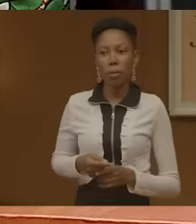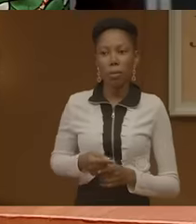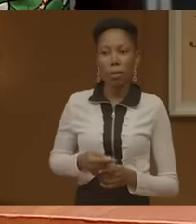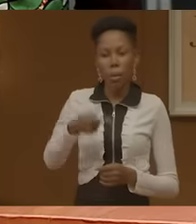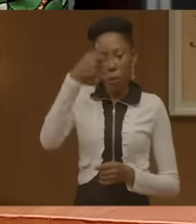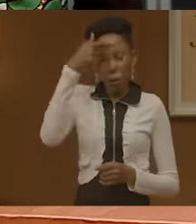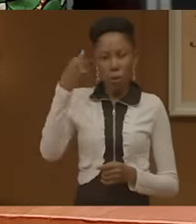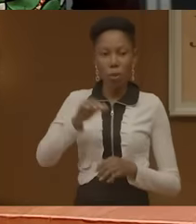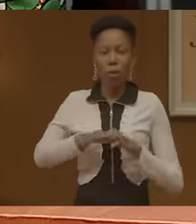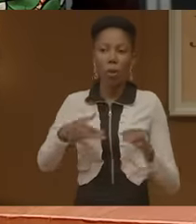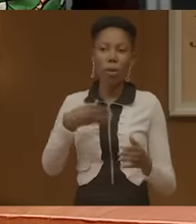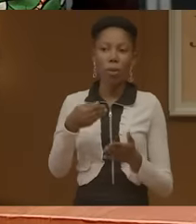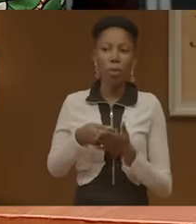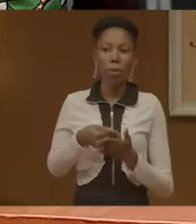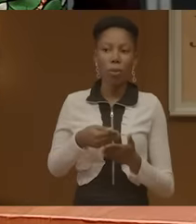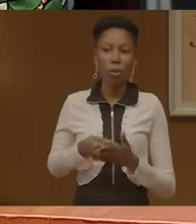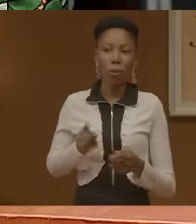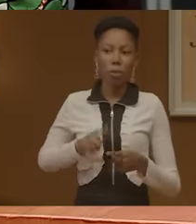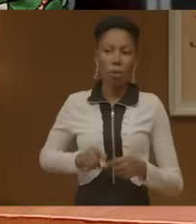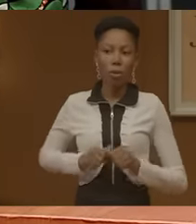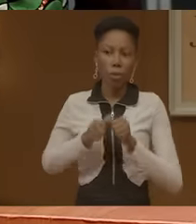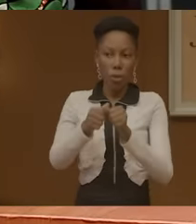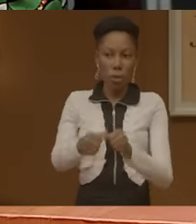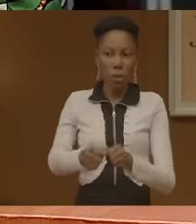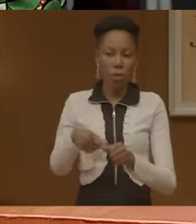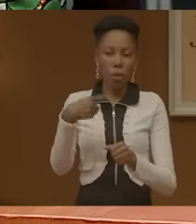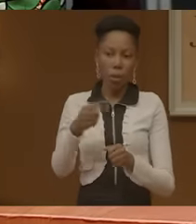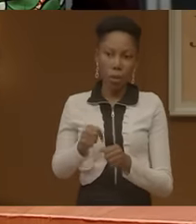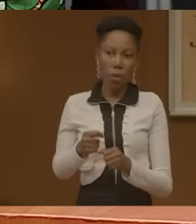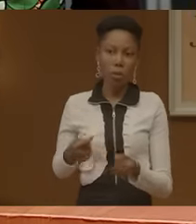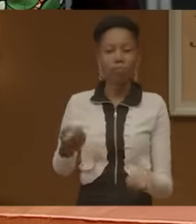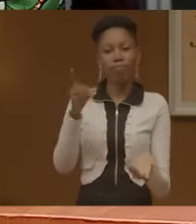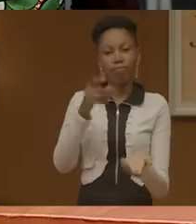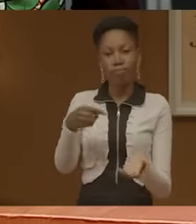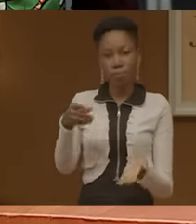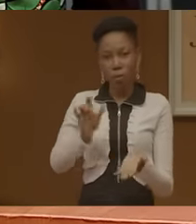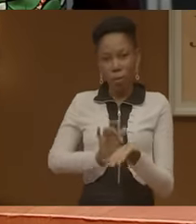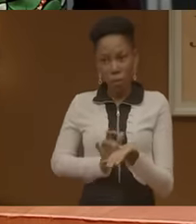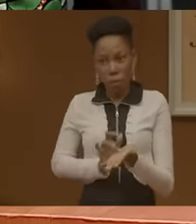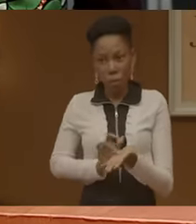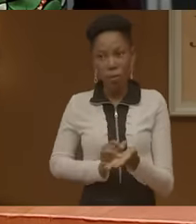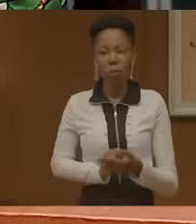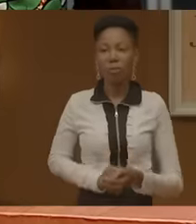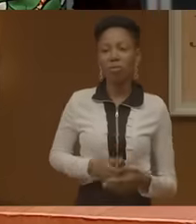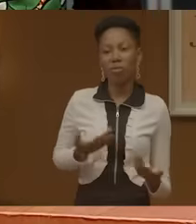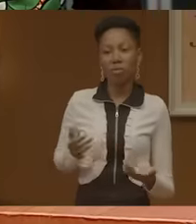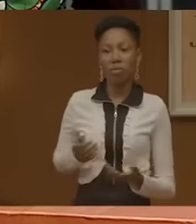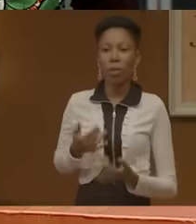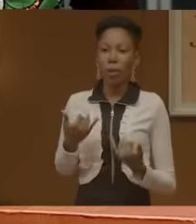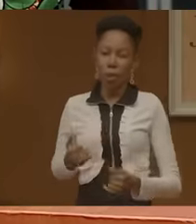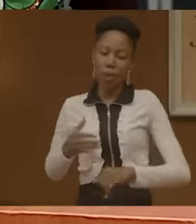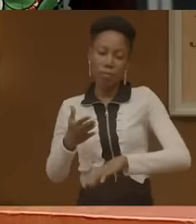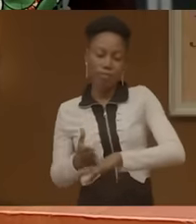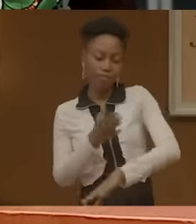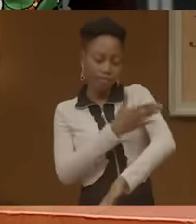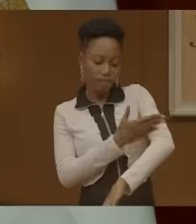there's no money to continue the treatment, what the doctor asked us to buy, for now it's not